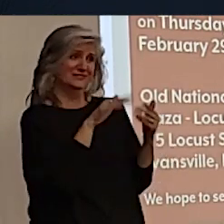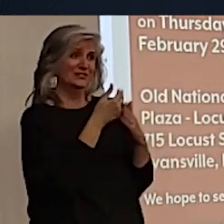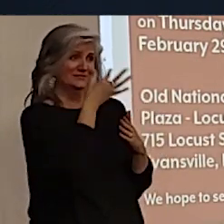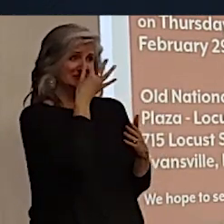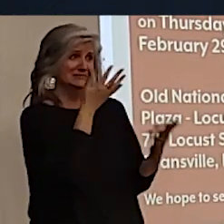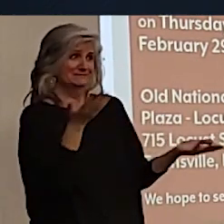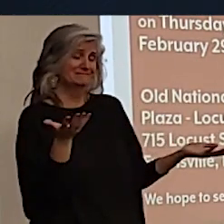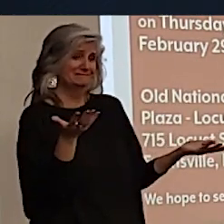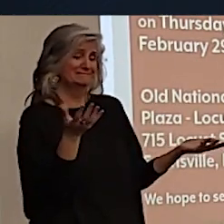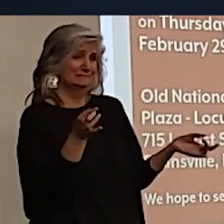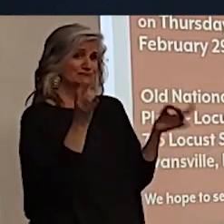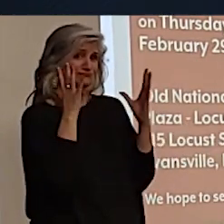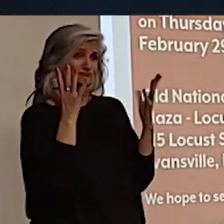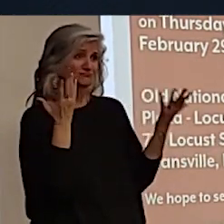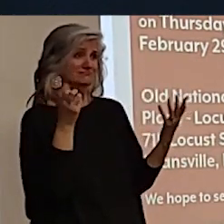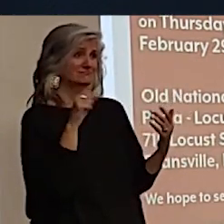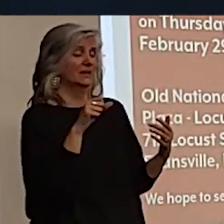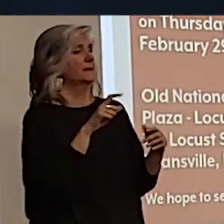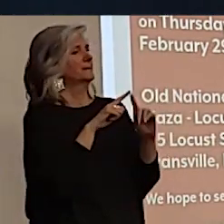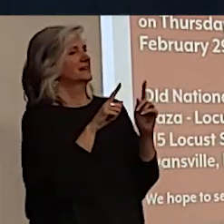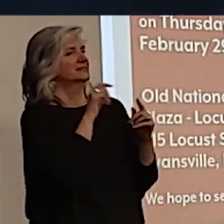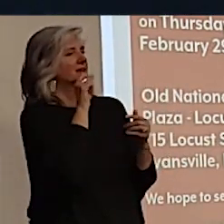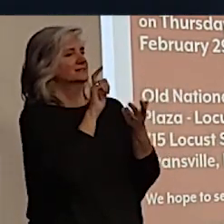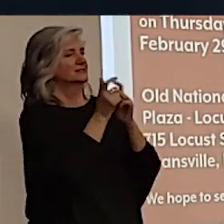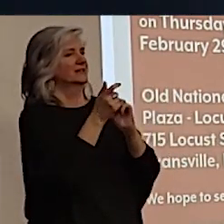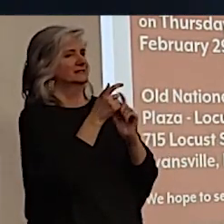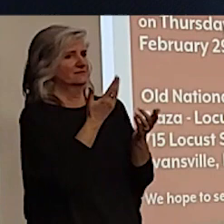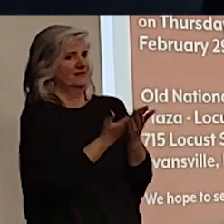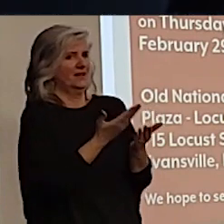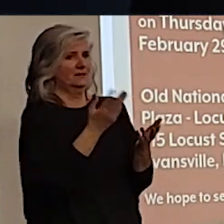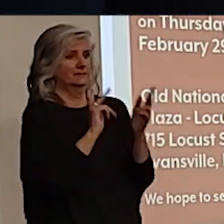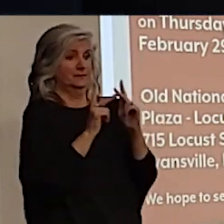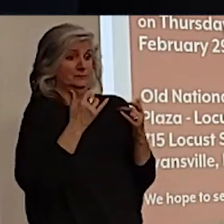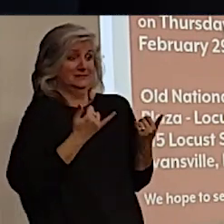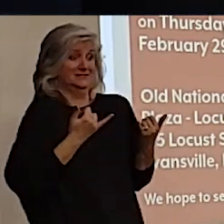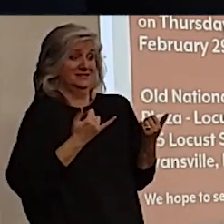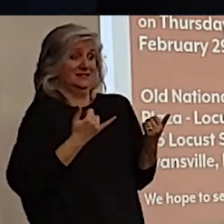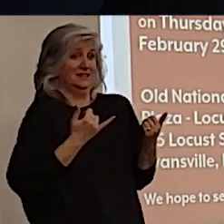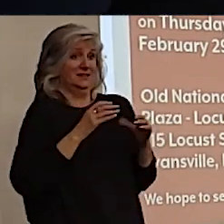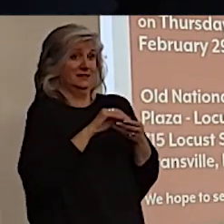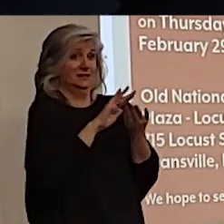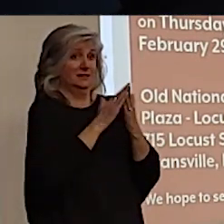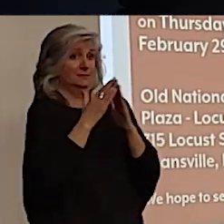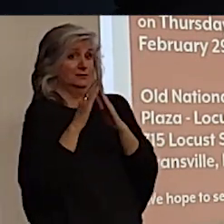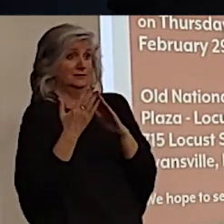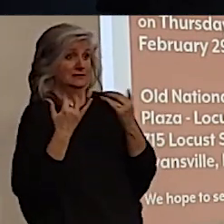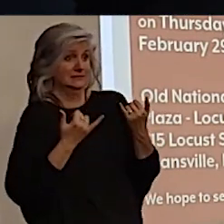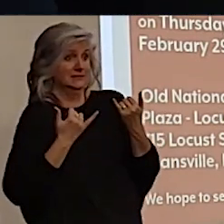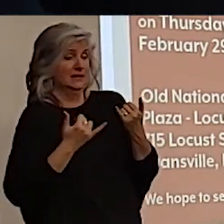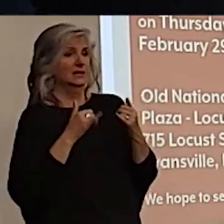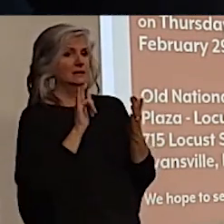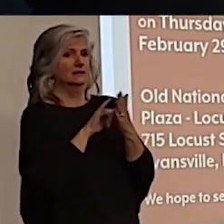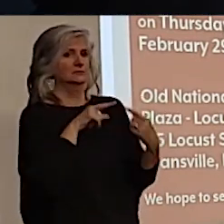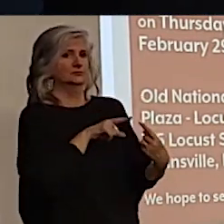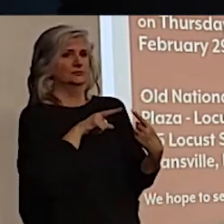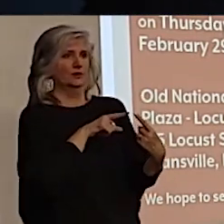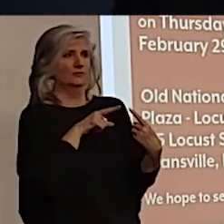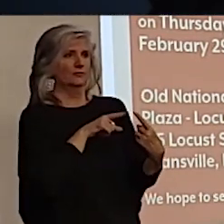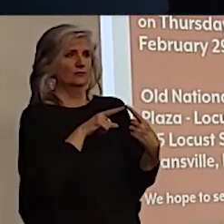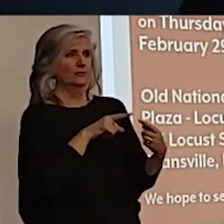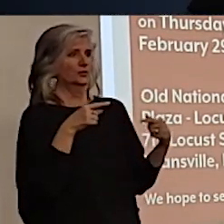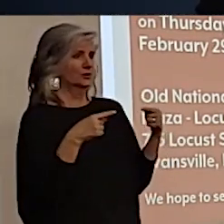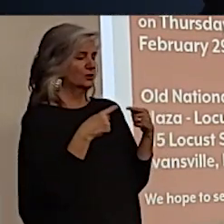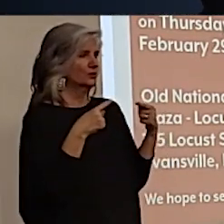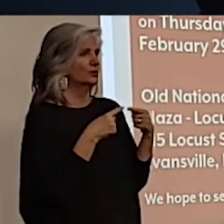stinks. But that doesn't change the fact that we have people today and a community today that's struggling, that's